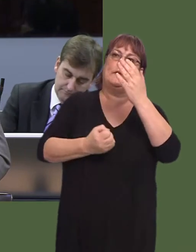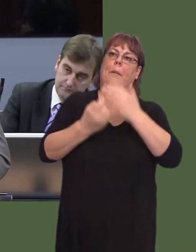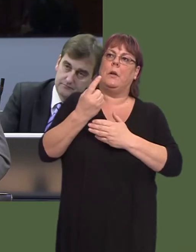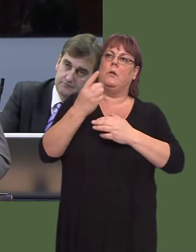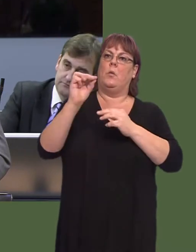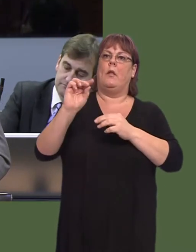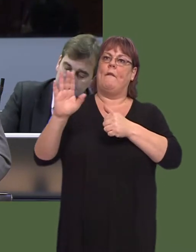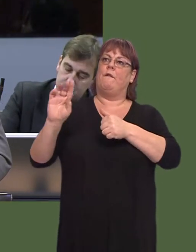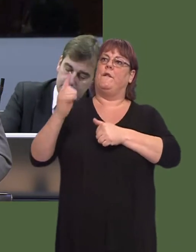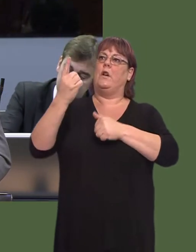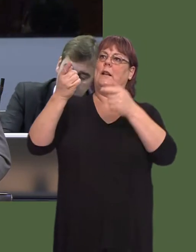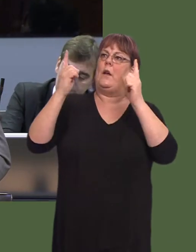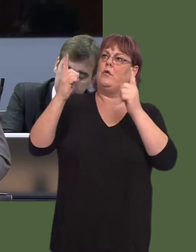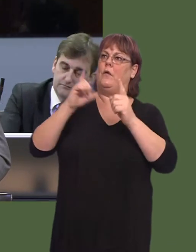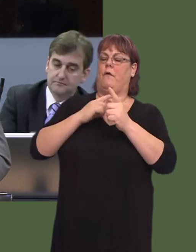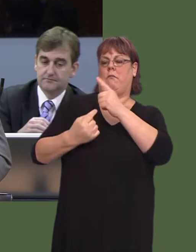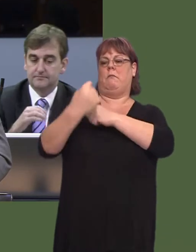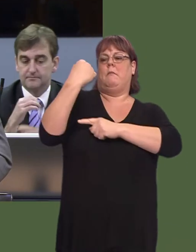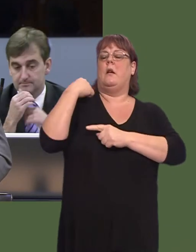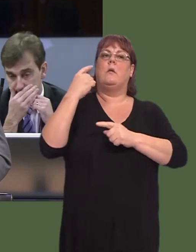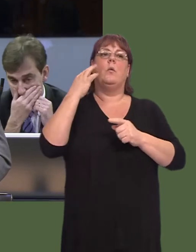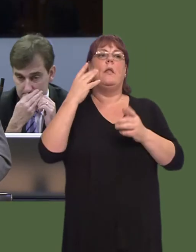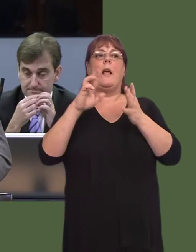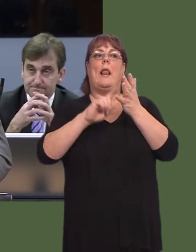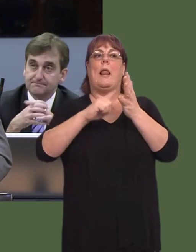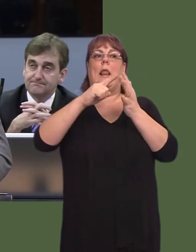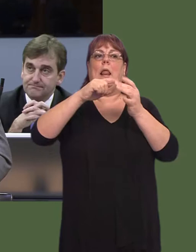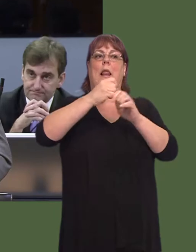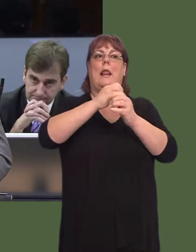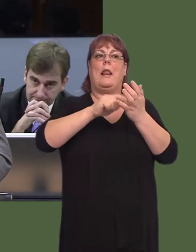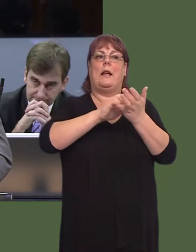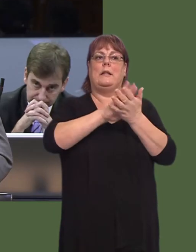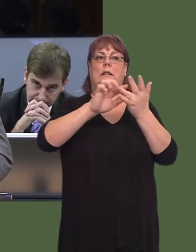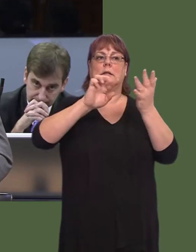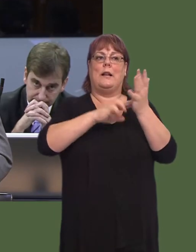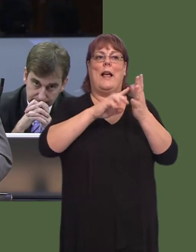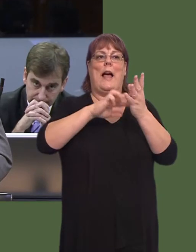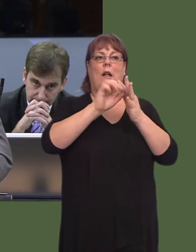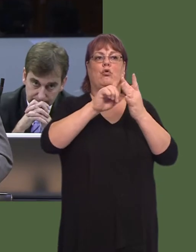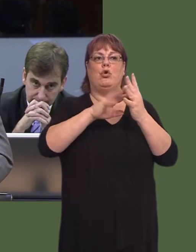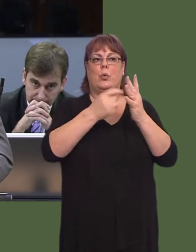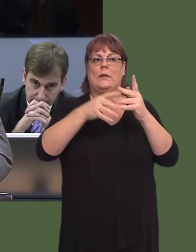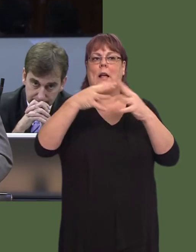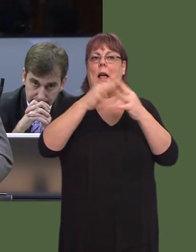been made about the time in office of Leighton Andrews and your special adviser, Simon Jones.